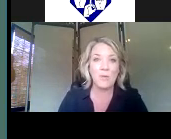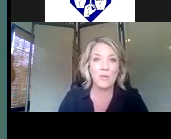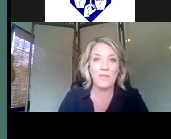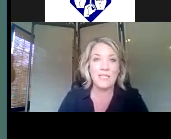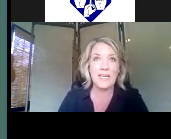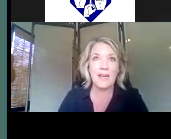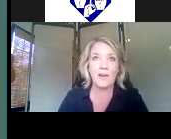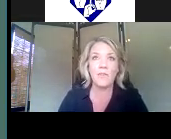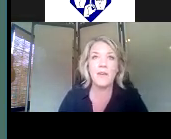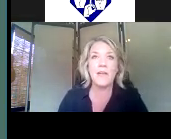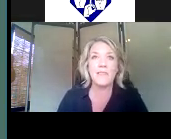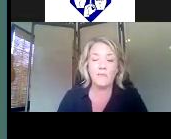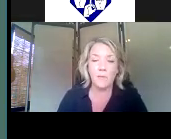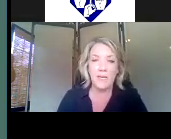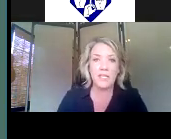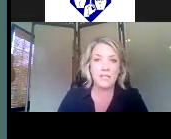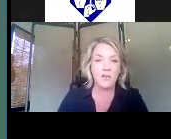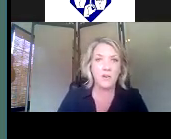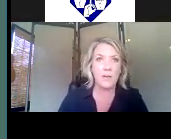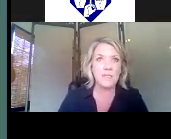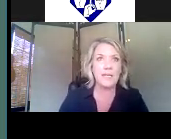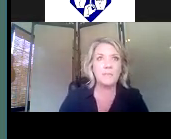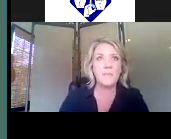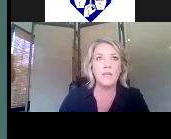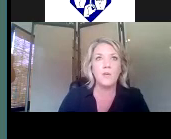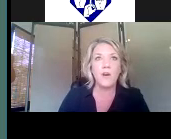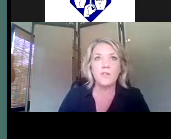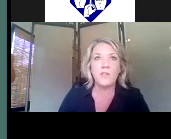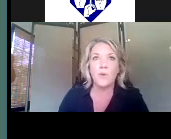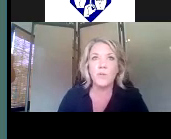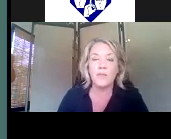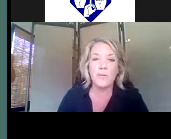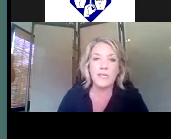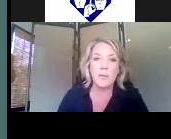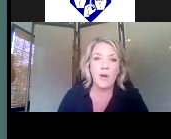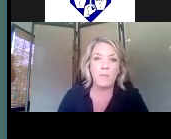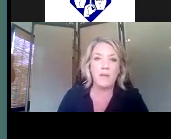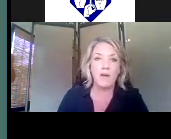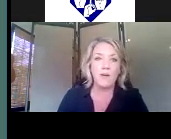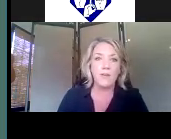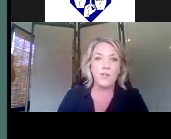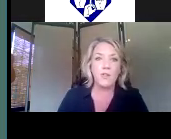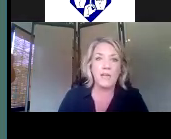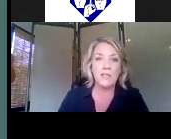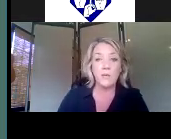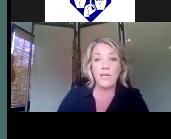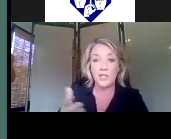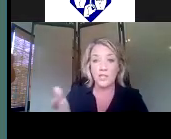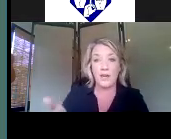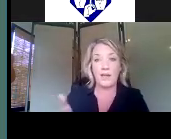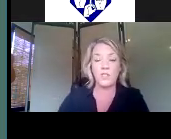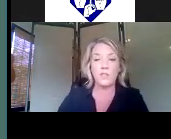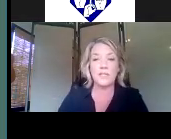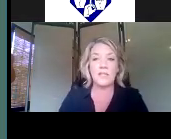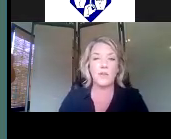an interpreter via telehealth. That information is on our website. We also worked with the Louisiana Department of Health to create this